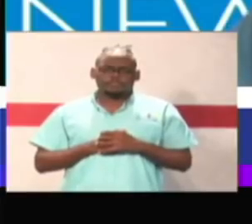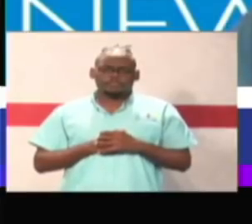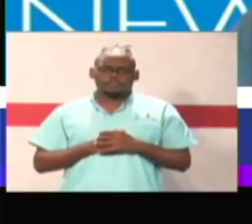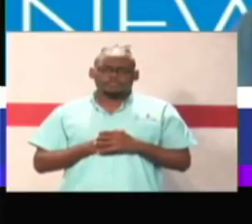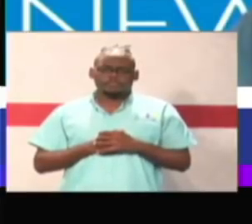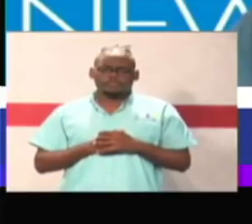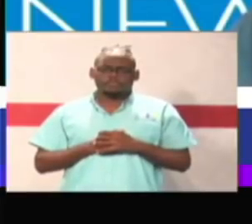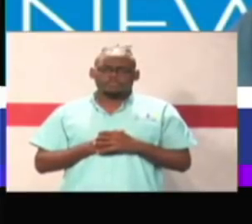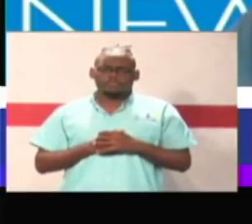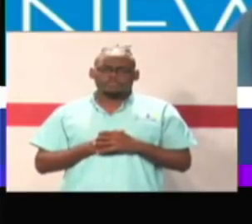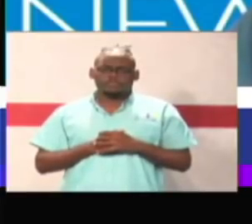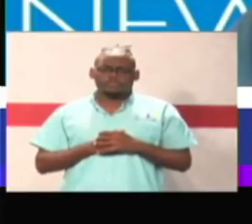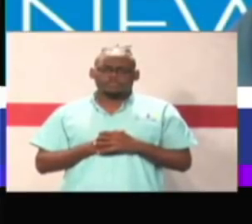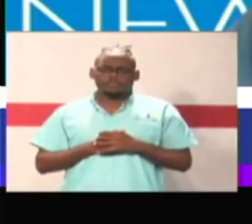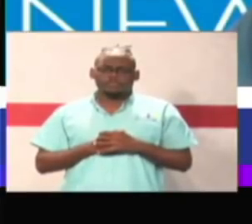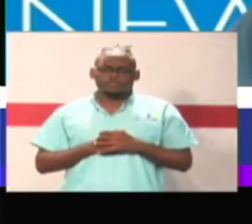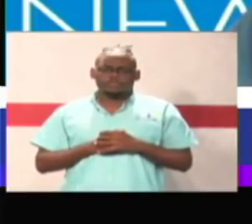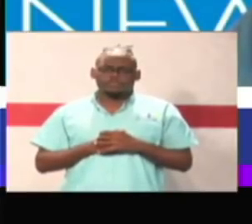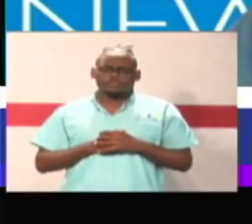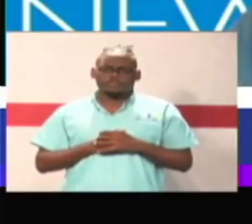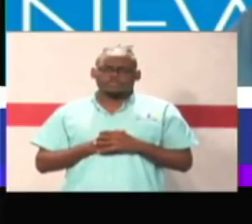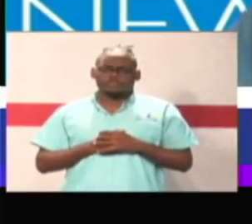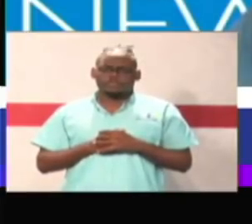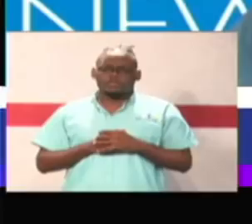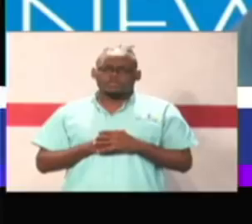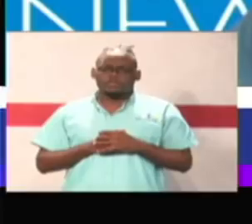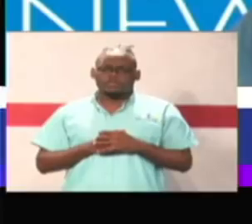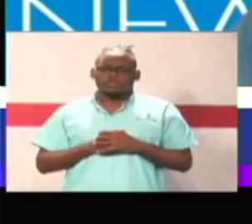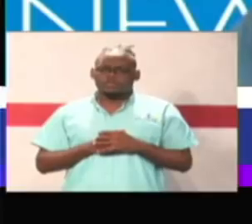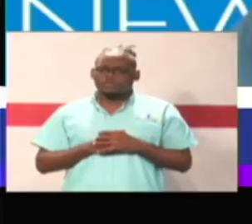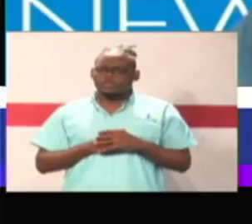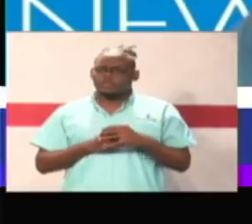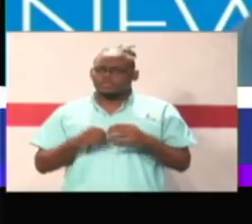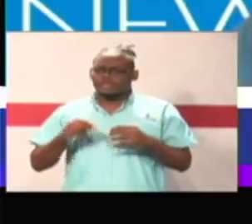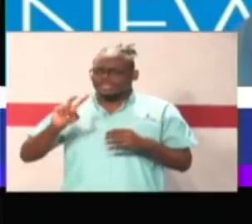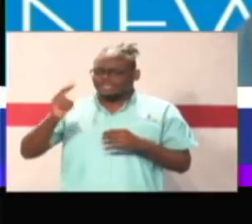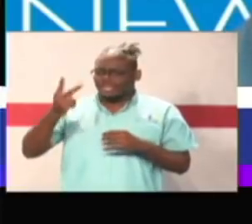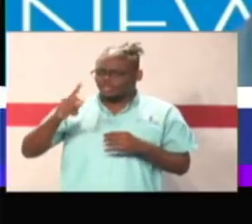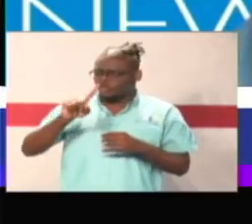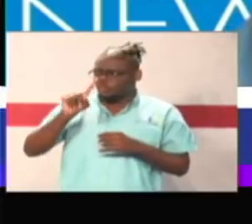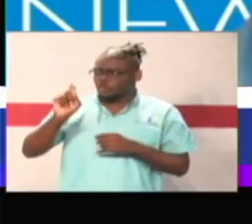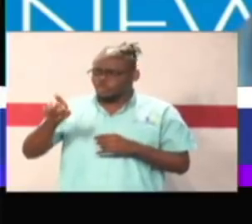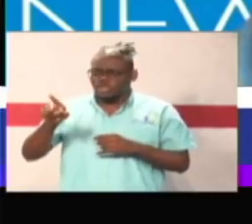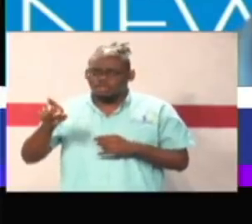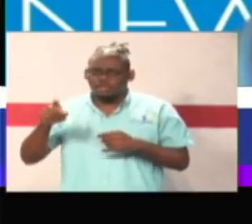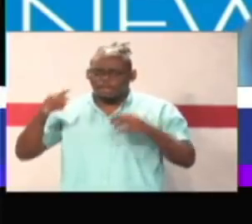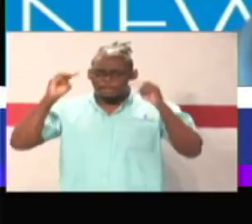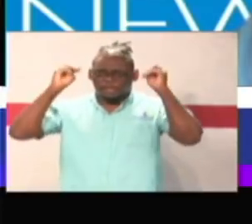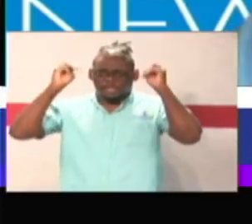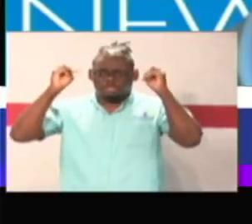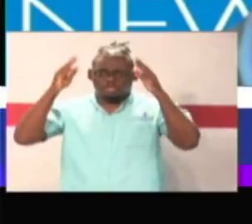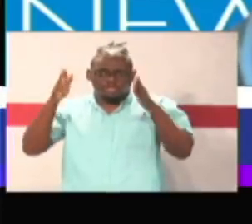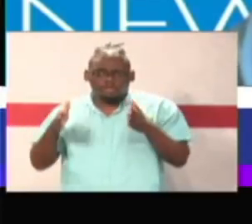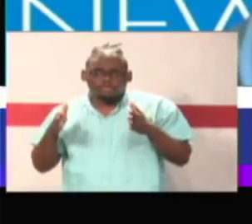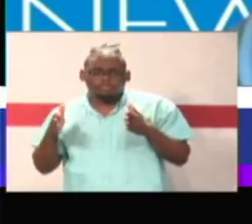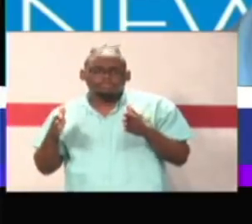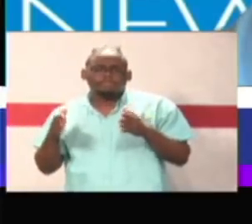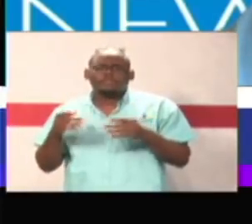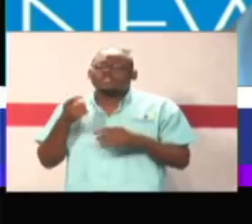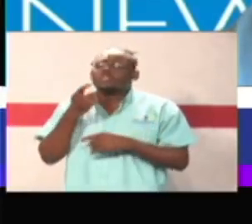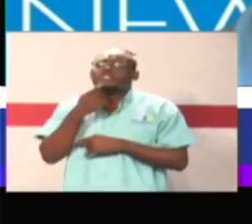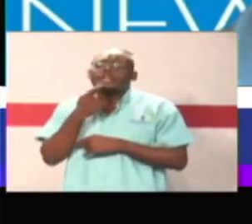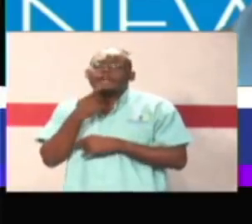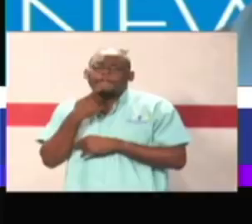that these new cases are coming in? And my second question is for Minister. Minister, good morning. You said that we have